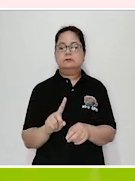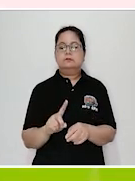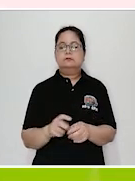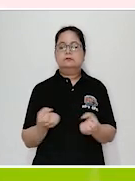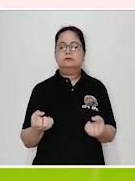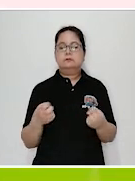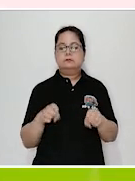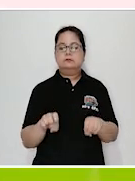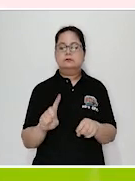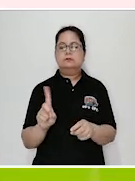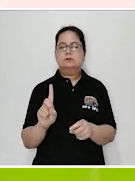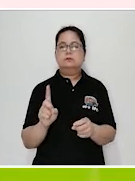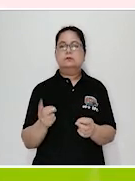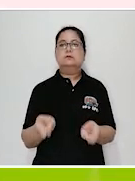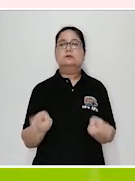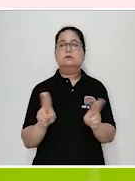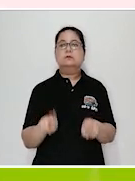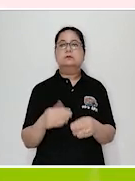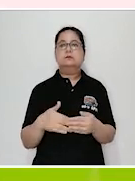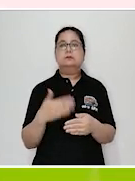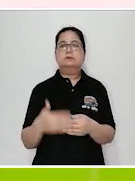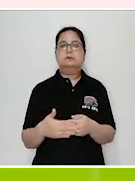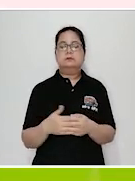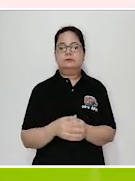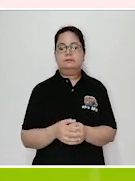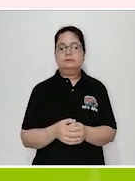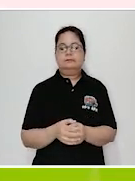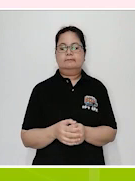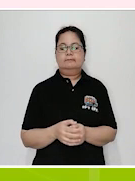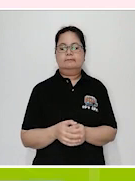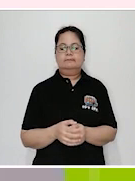what event is most likely to occur next?